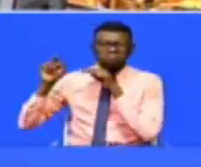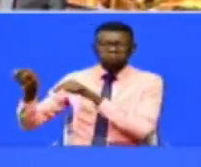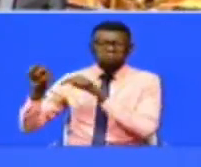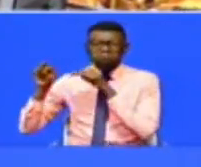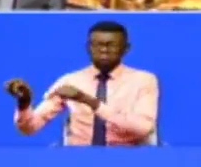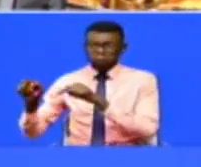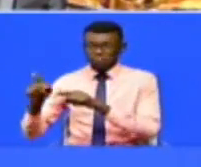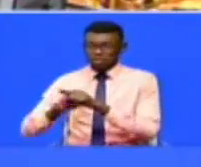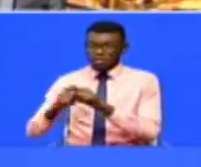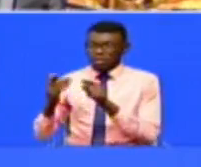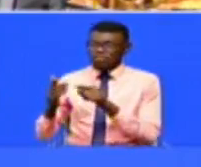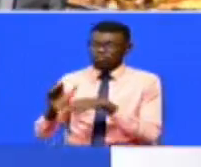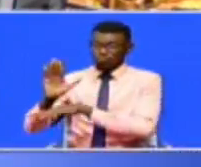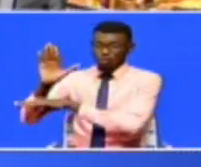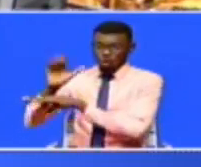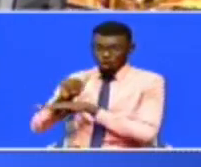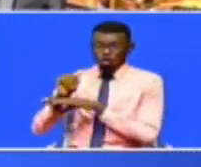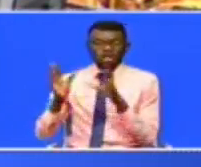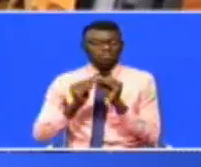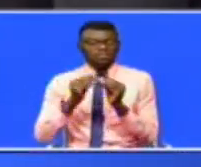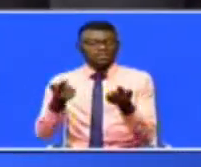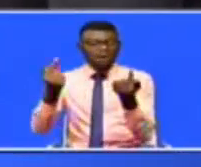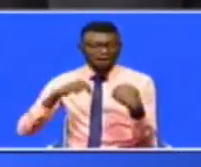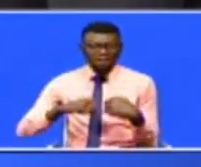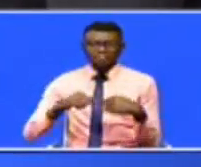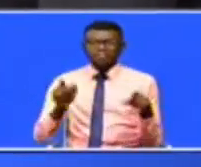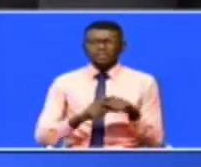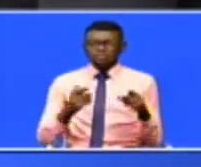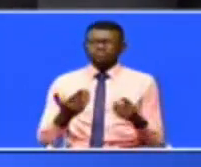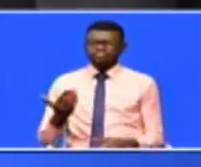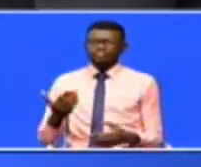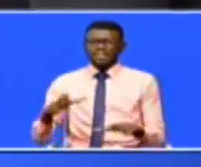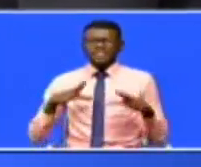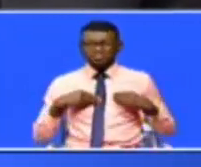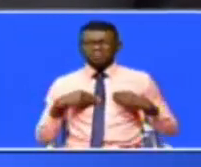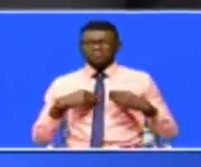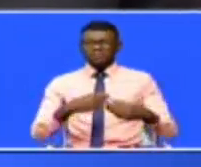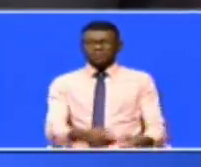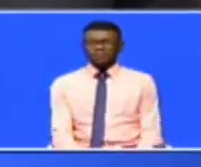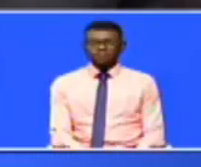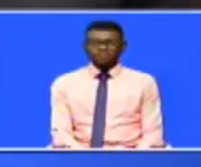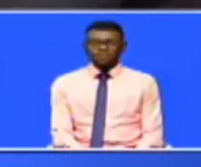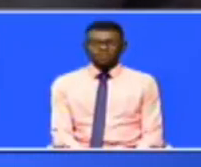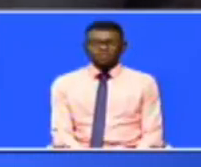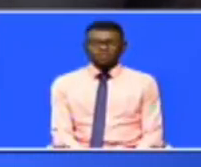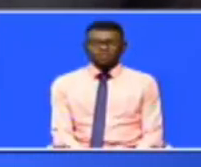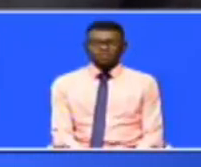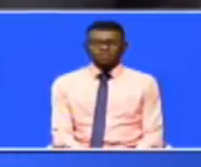when we invite them for the stakeholders meeting, that they will also show up. Patrick Amimo, KTN News.